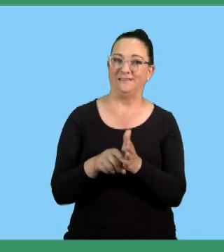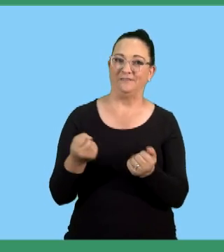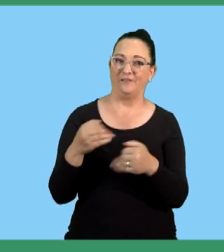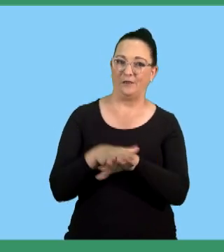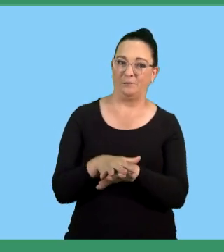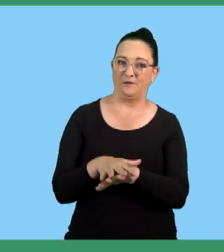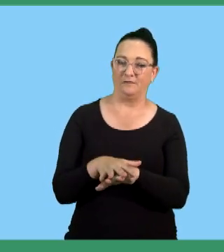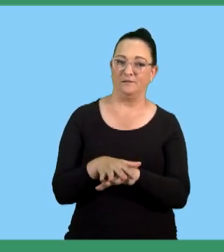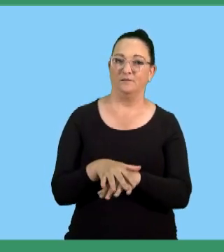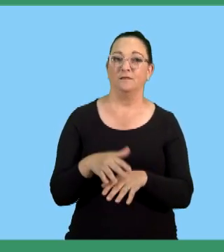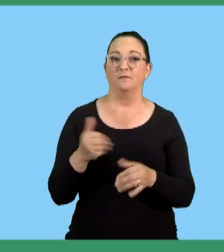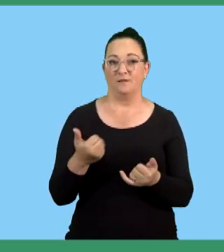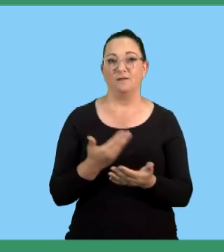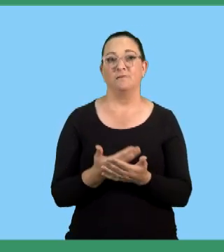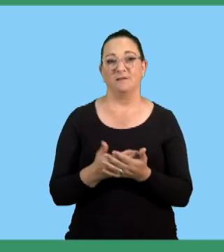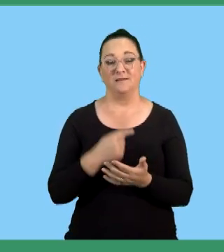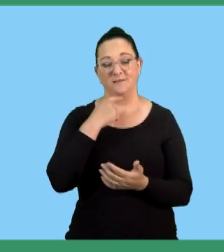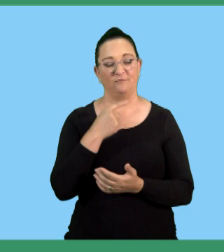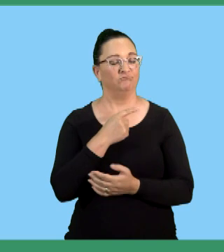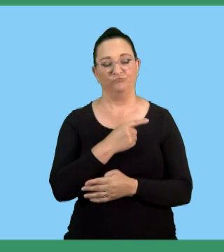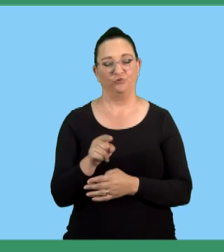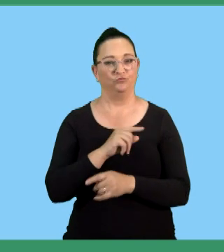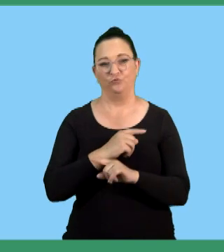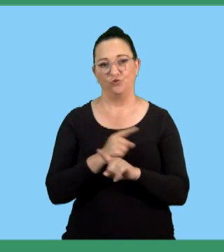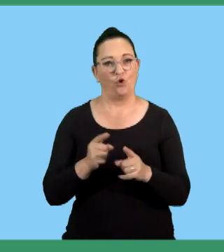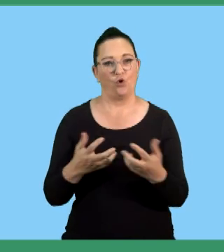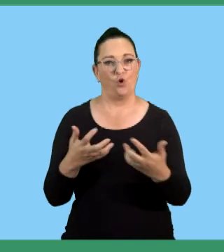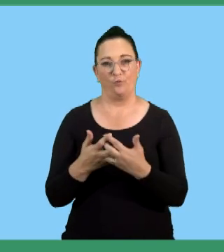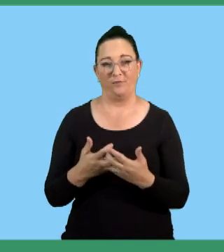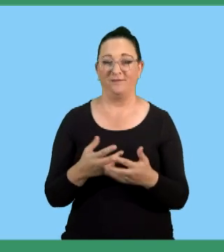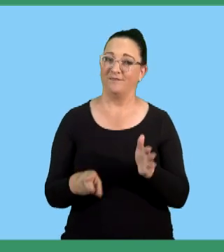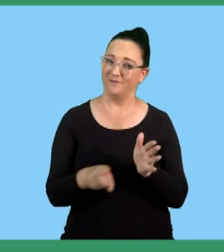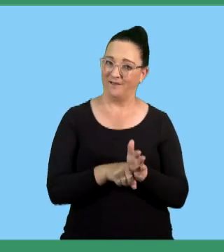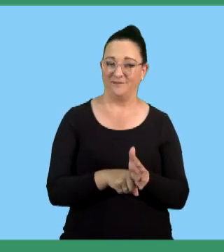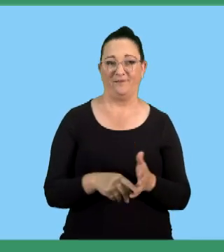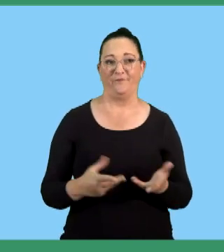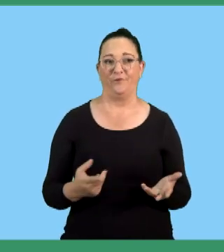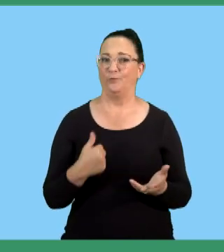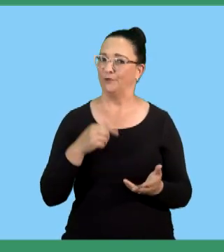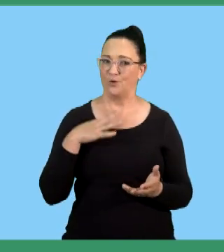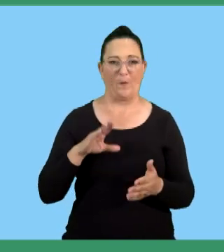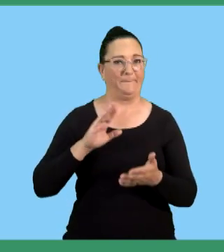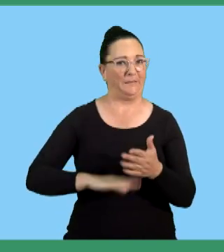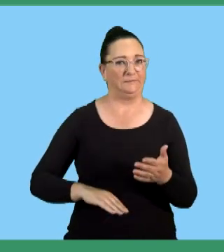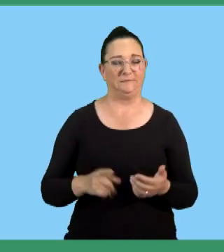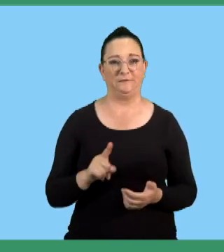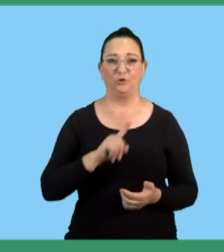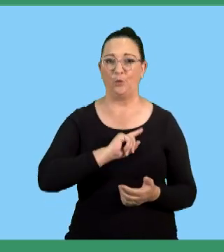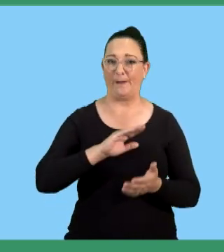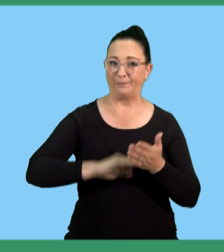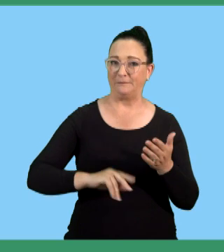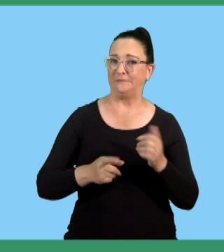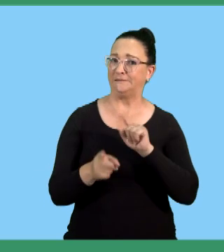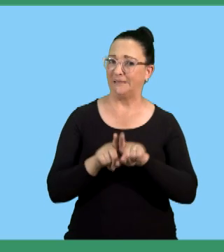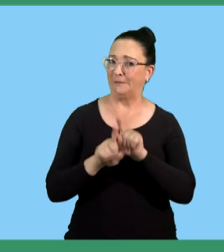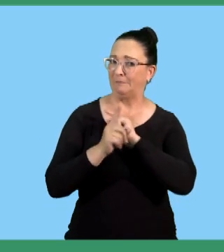put into action, which results in non-compliance and penalties. Remember, this is a negative thing. We do not want penalties, because penalties,